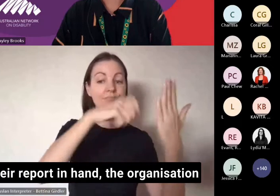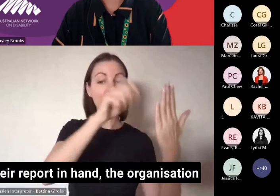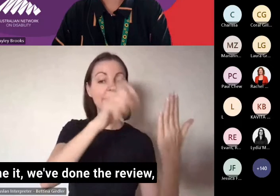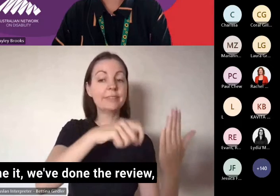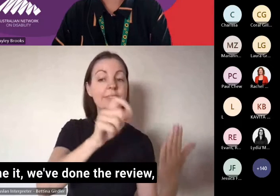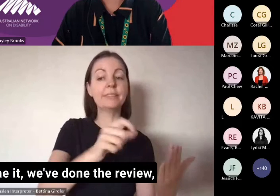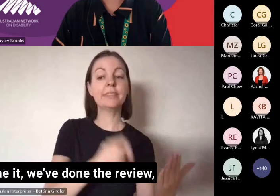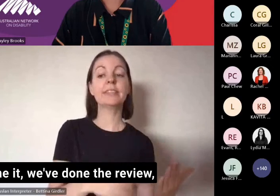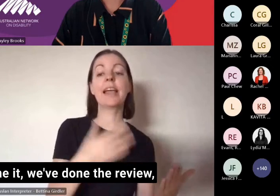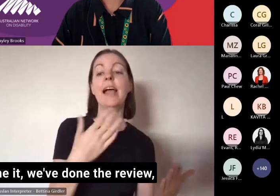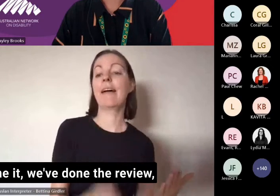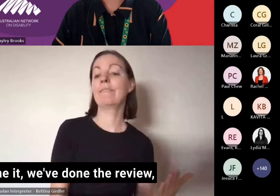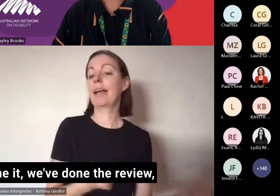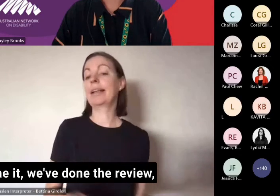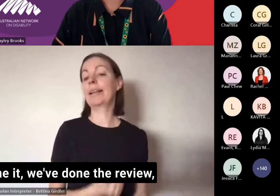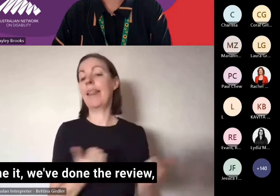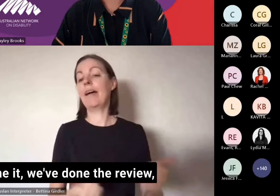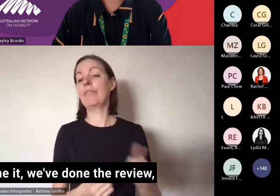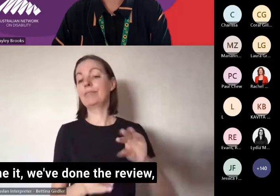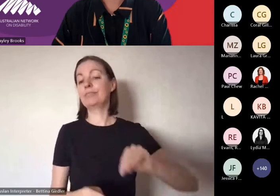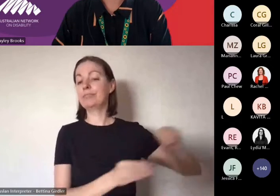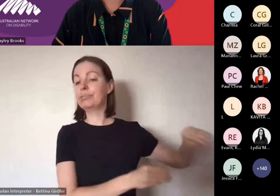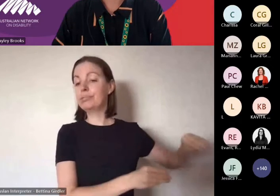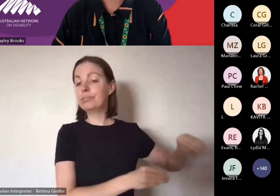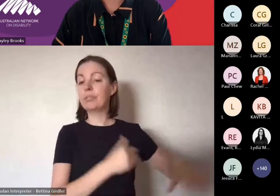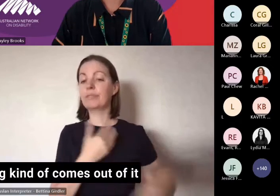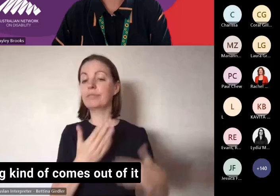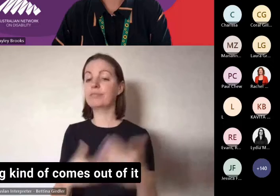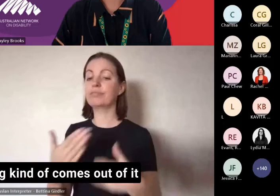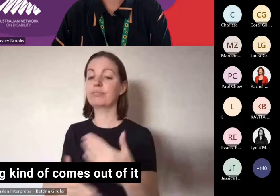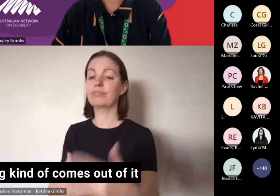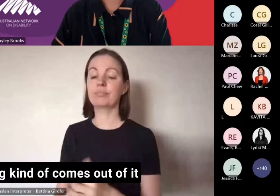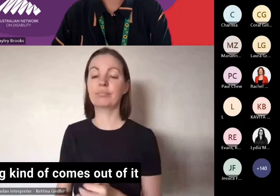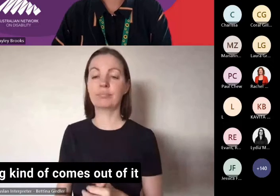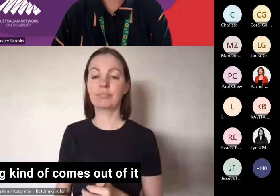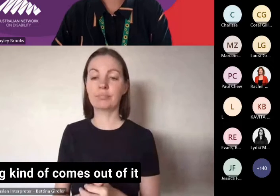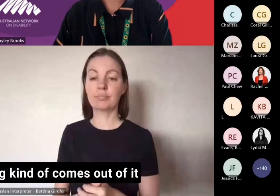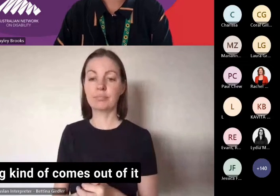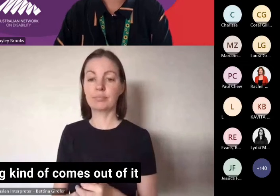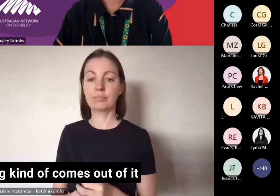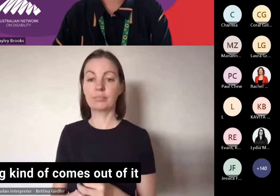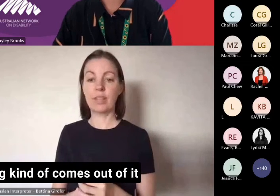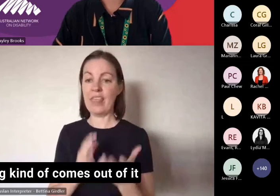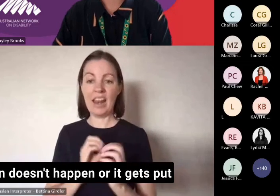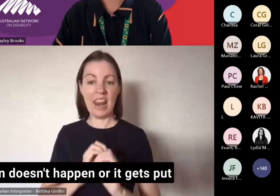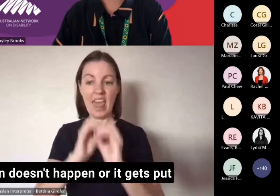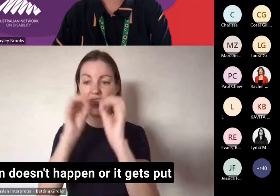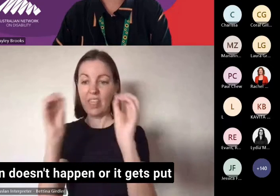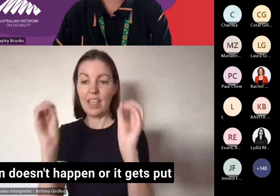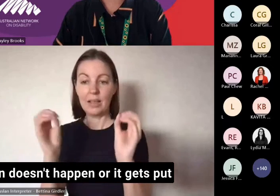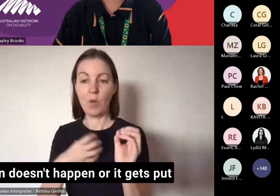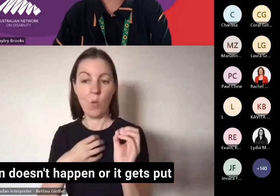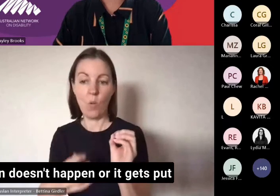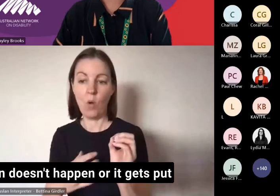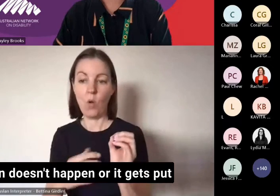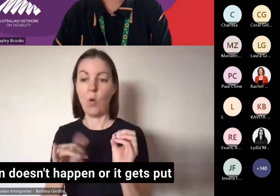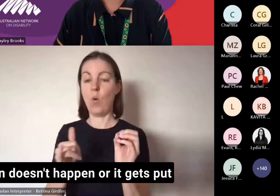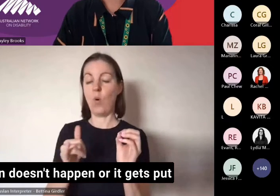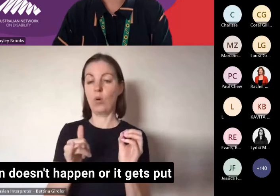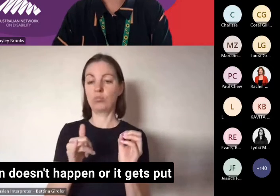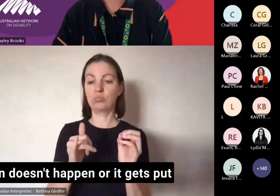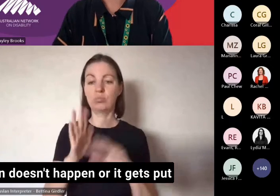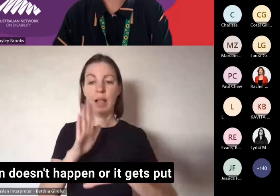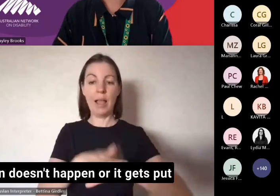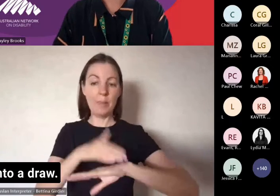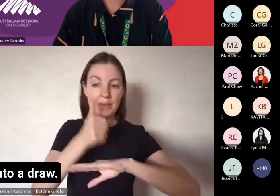The organisation can say, we've done it, we've done the review, but then nothing kind of comes out of it, or the implementation doesn't happen, or